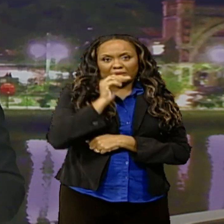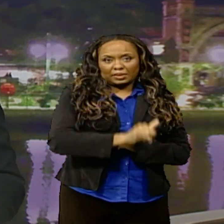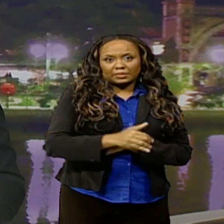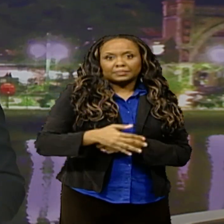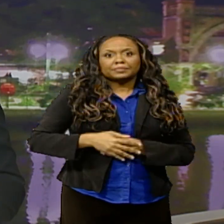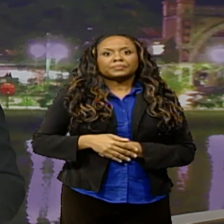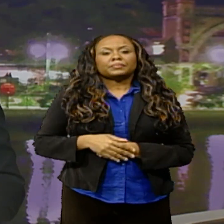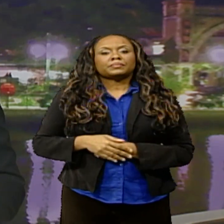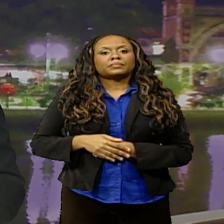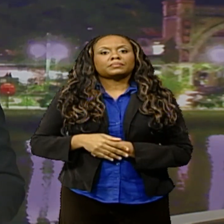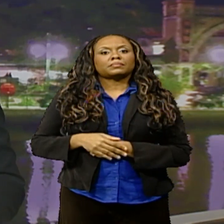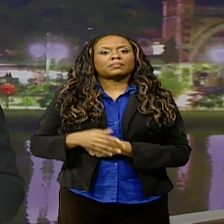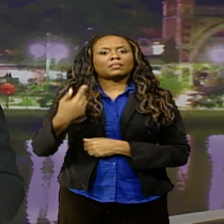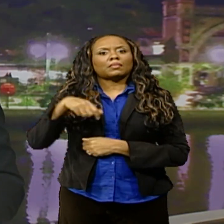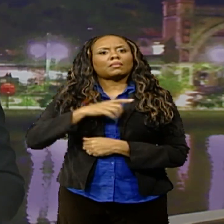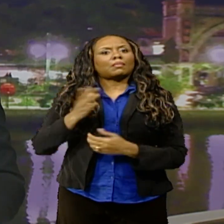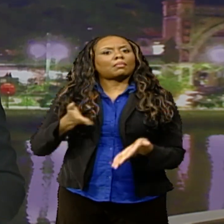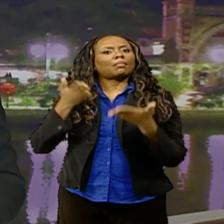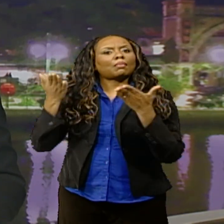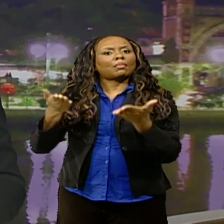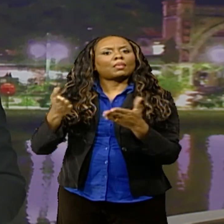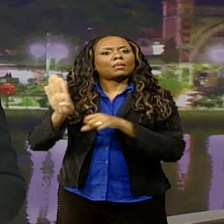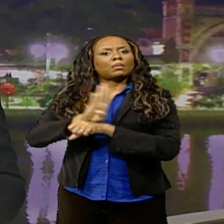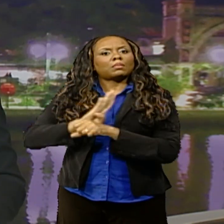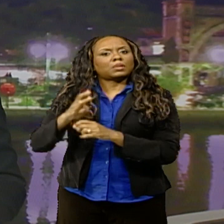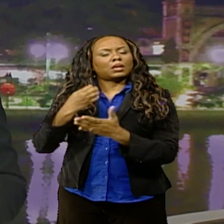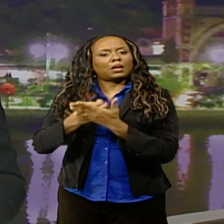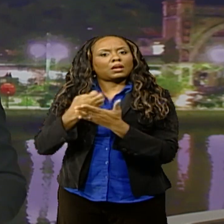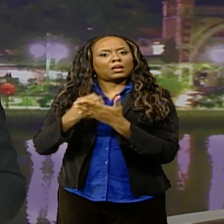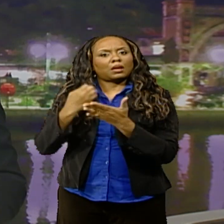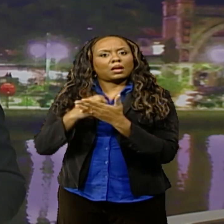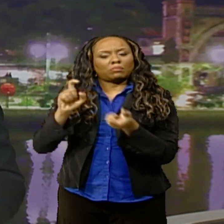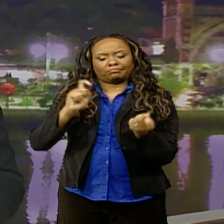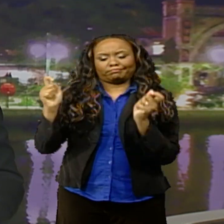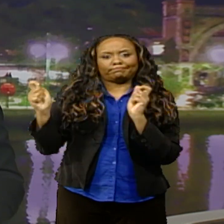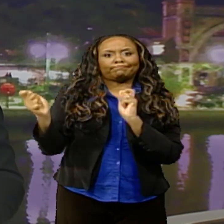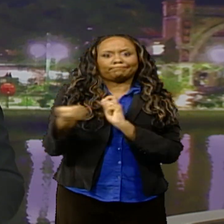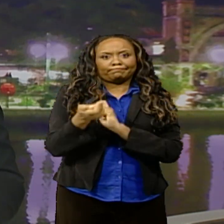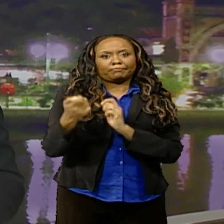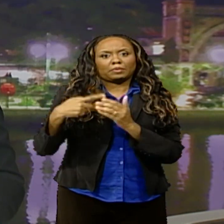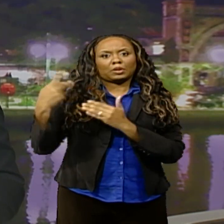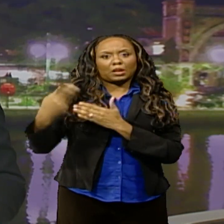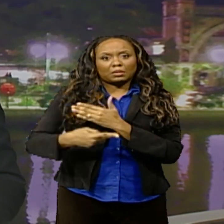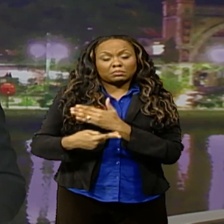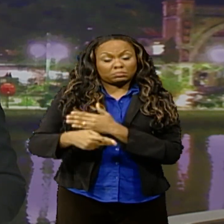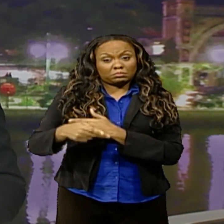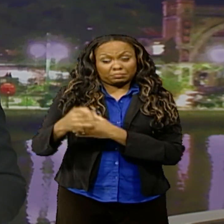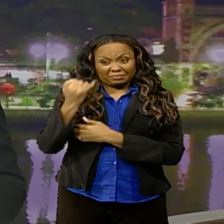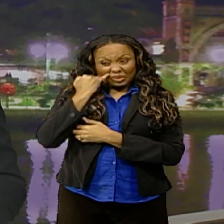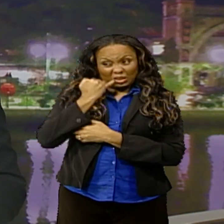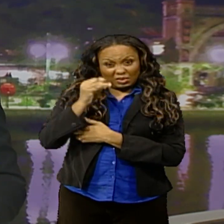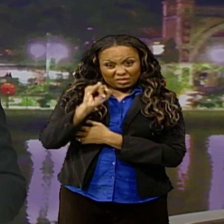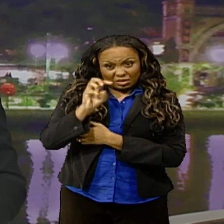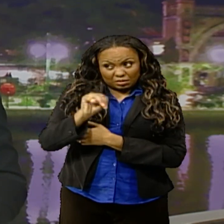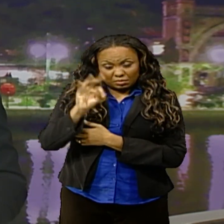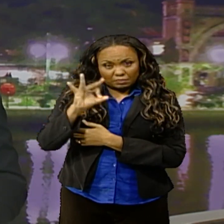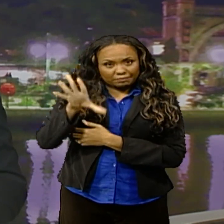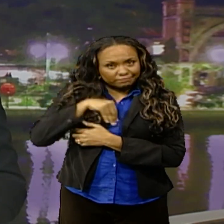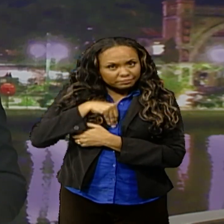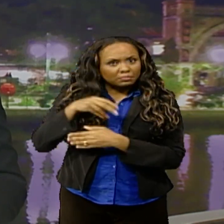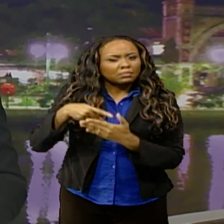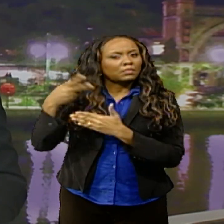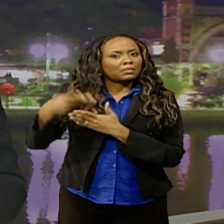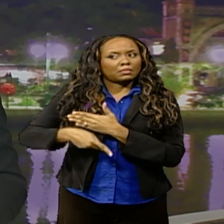Barbados Economic Recovery and Transformation, or BERT program. Dr. Greenidge says once the IMF accepts the BERT program, it